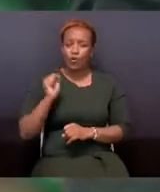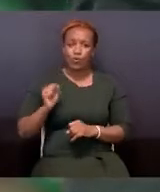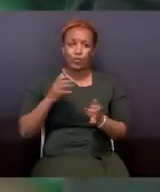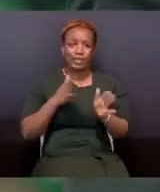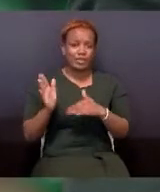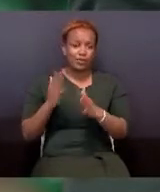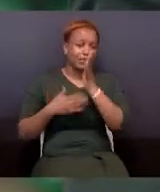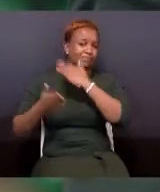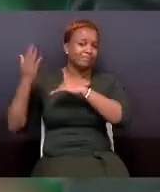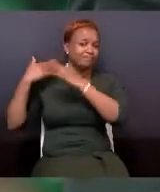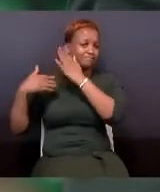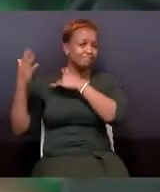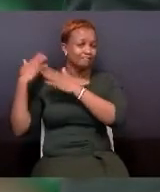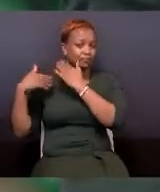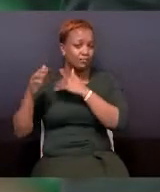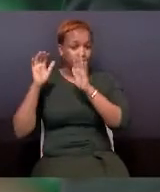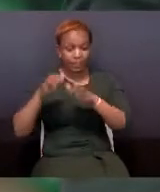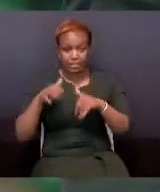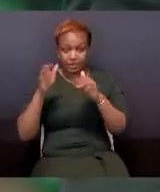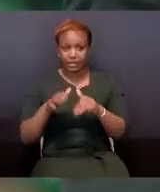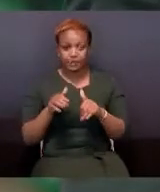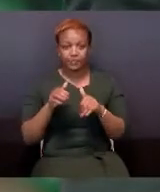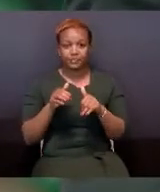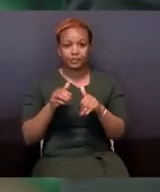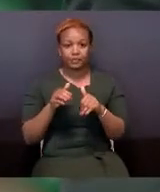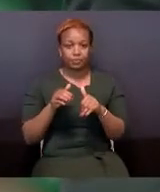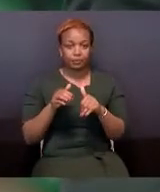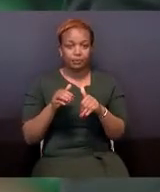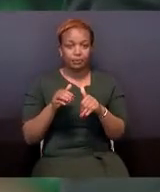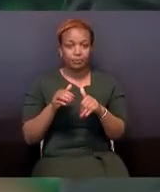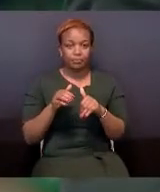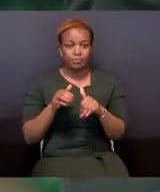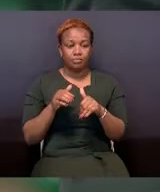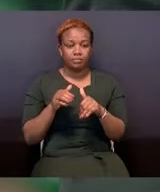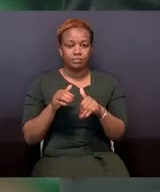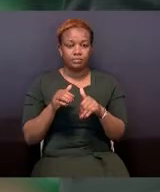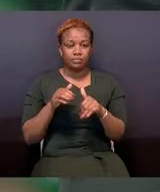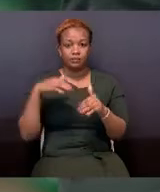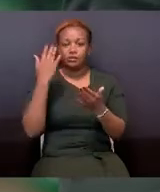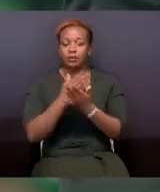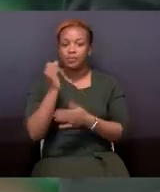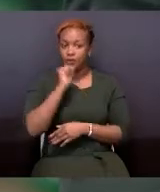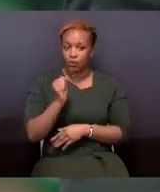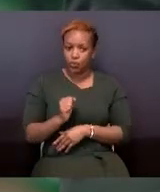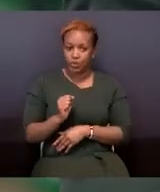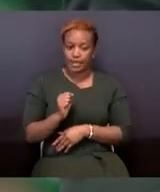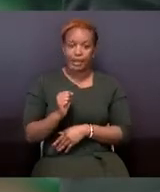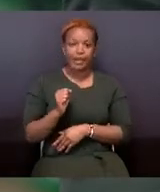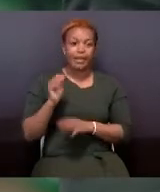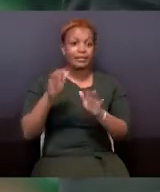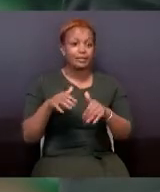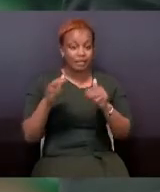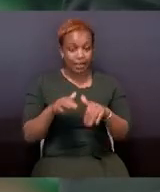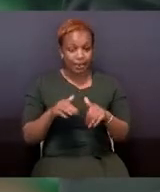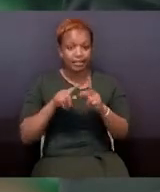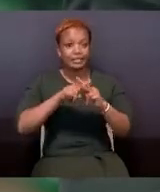of agriculture and move away from rain-fed agriculture to irrigation because of